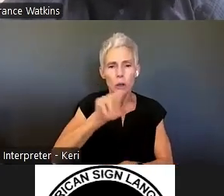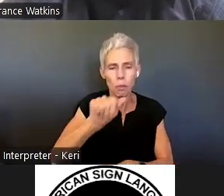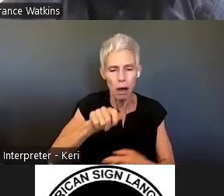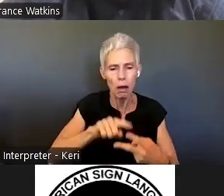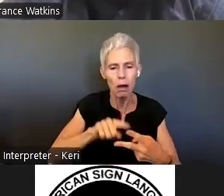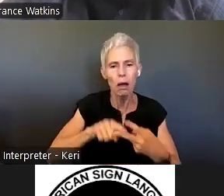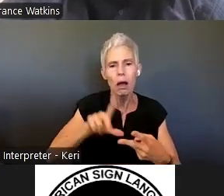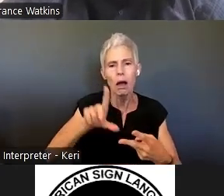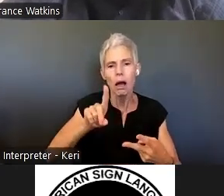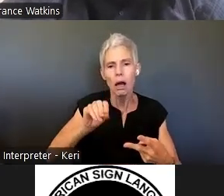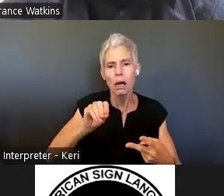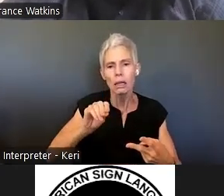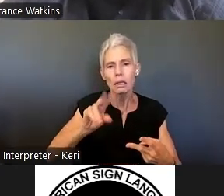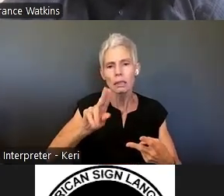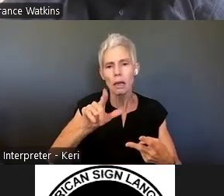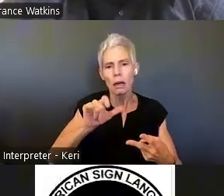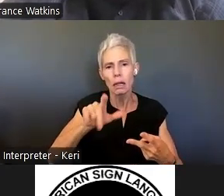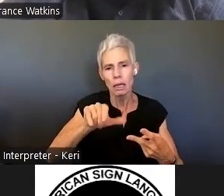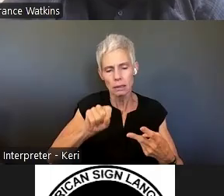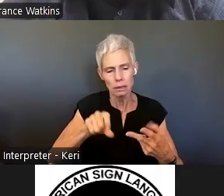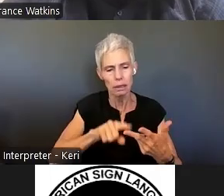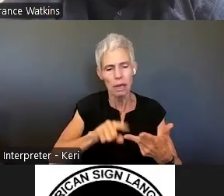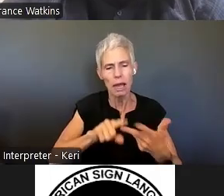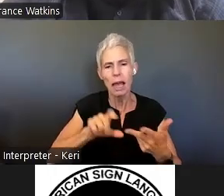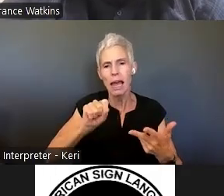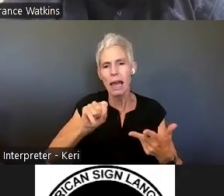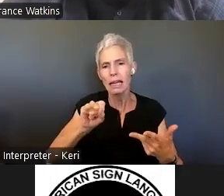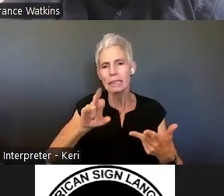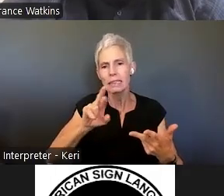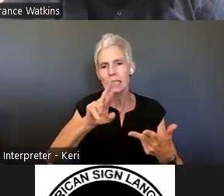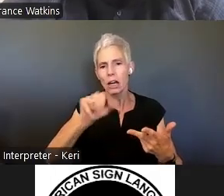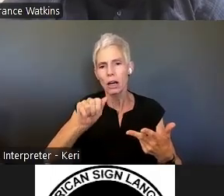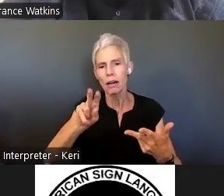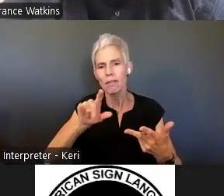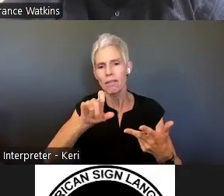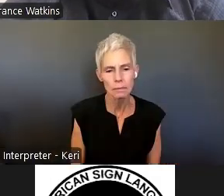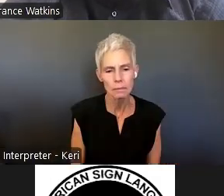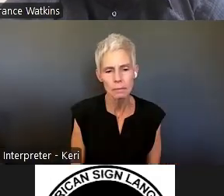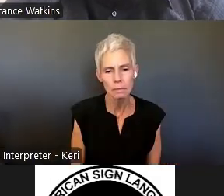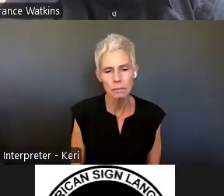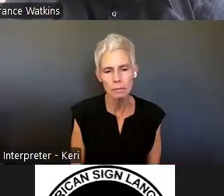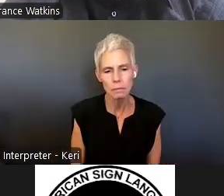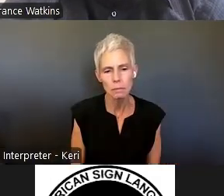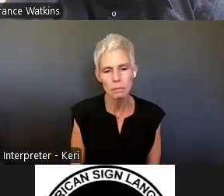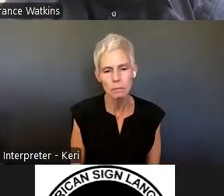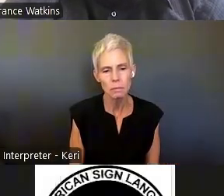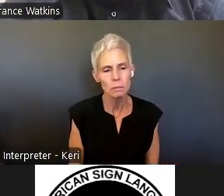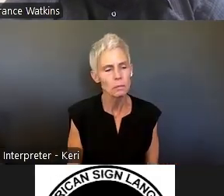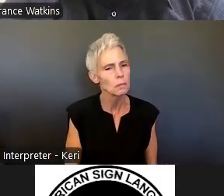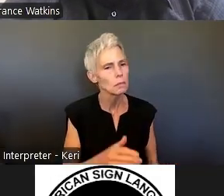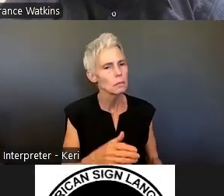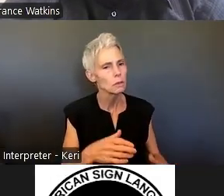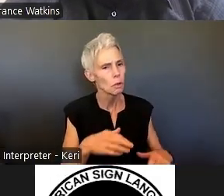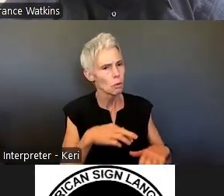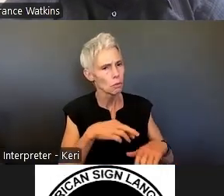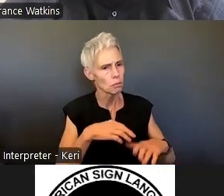we're opening a new project in Sierra Vista later this year as well. How do we refer clients?